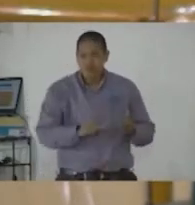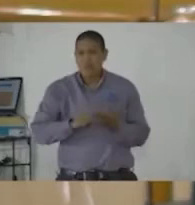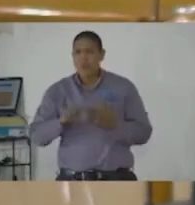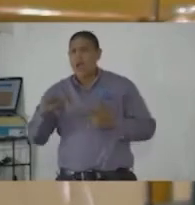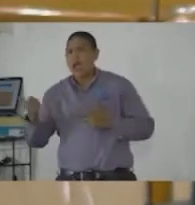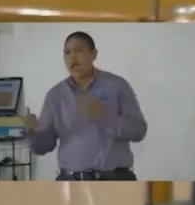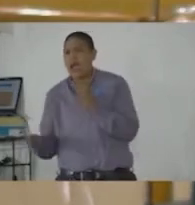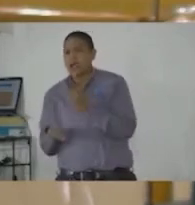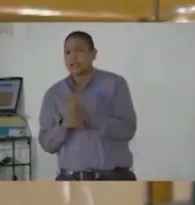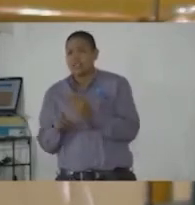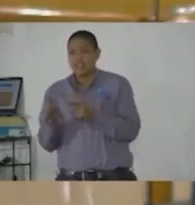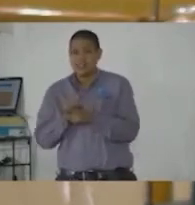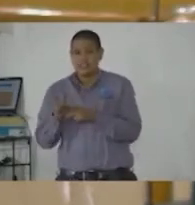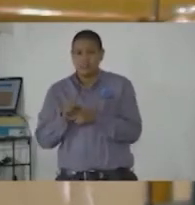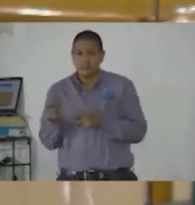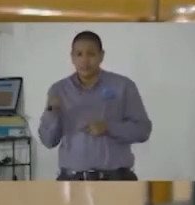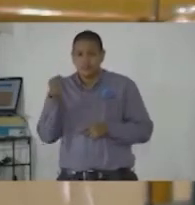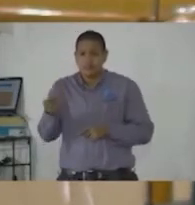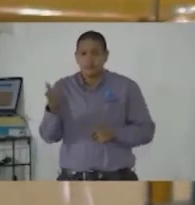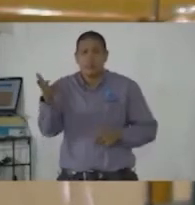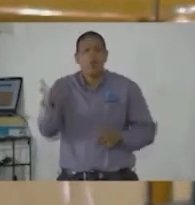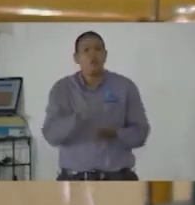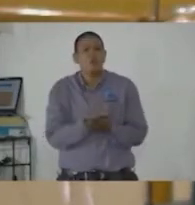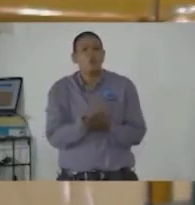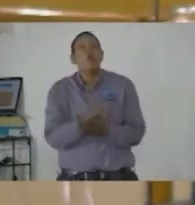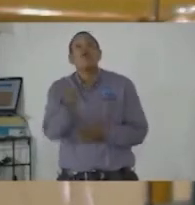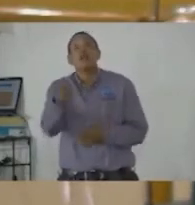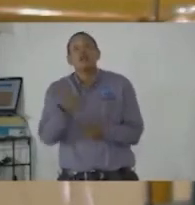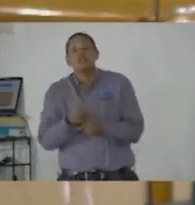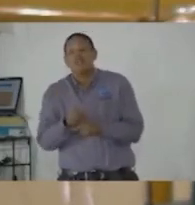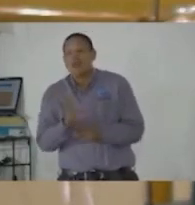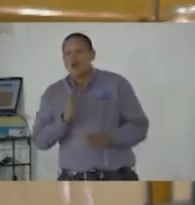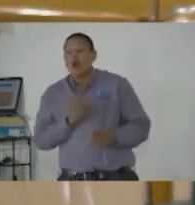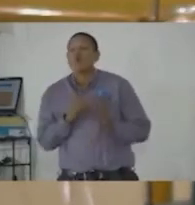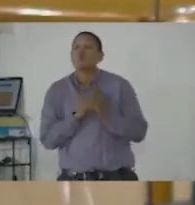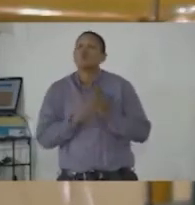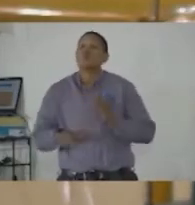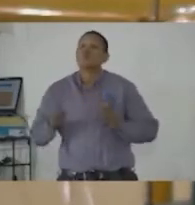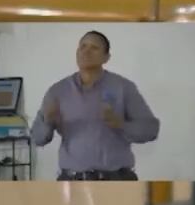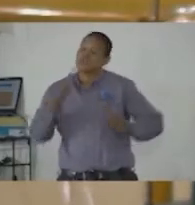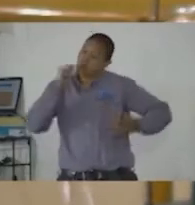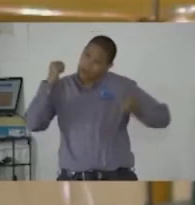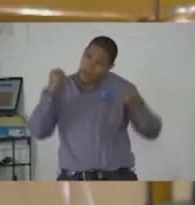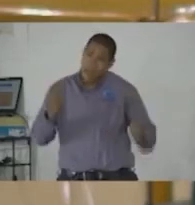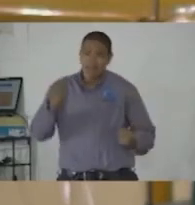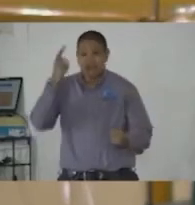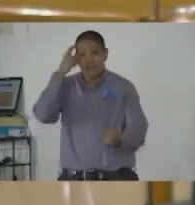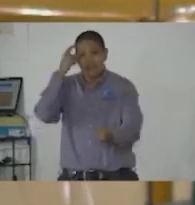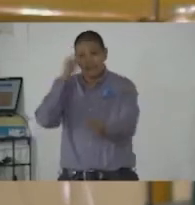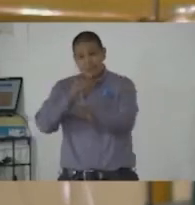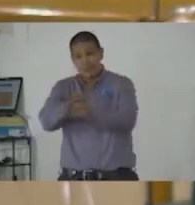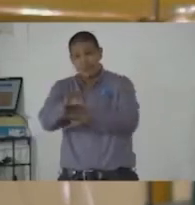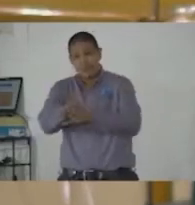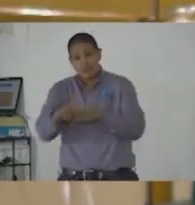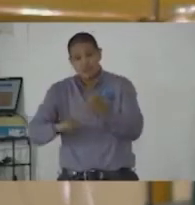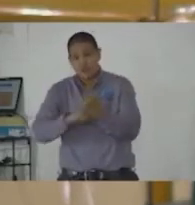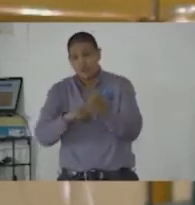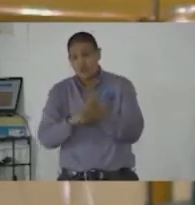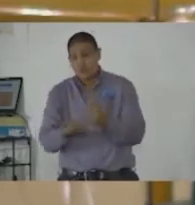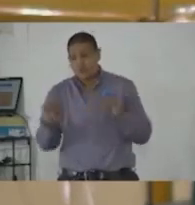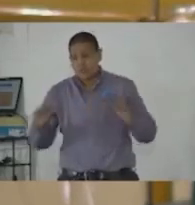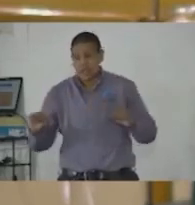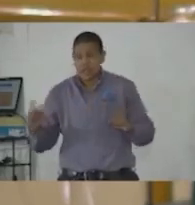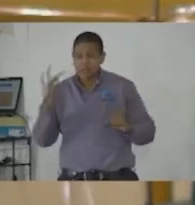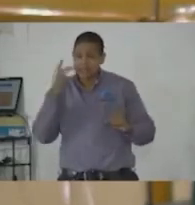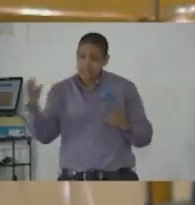period. We recognize that our students need some heavy duty psychosocial support to begin to see a greater